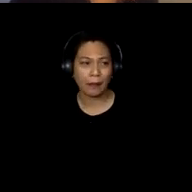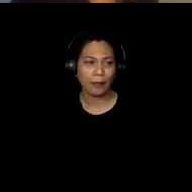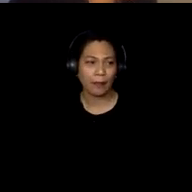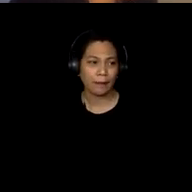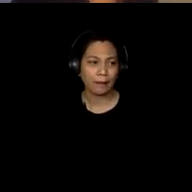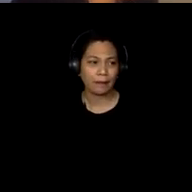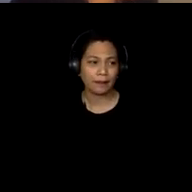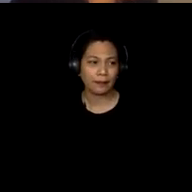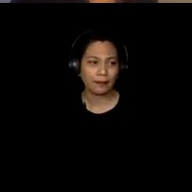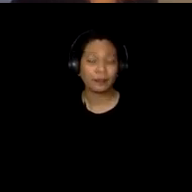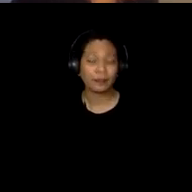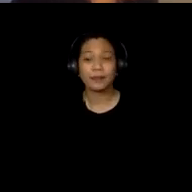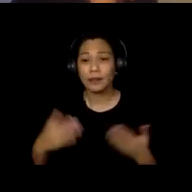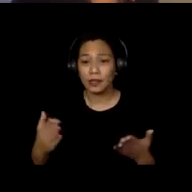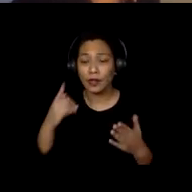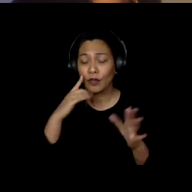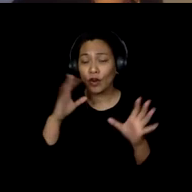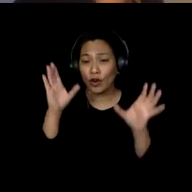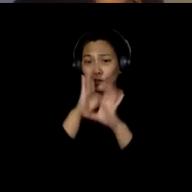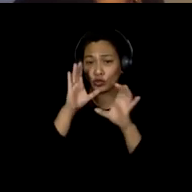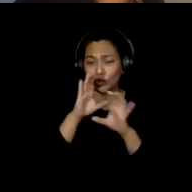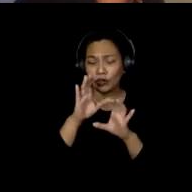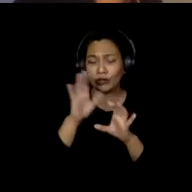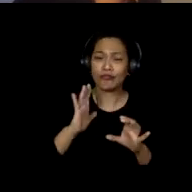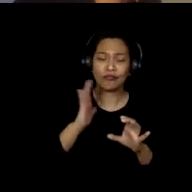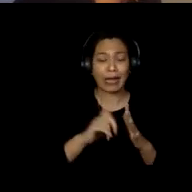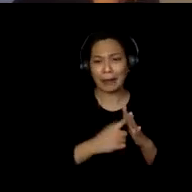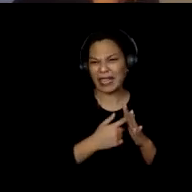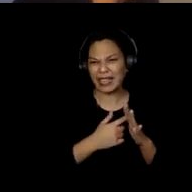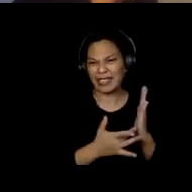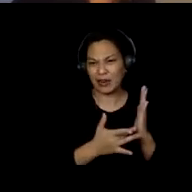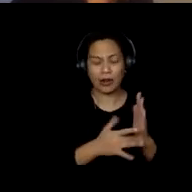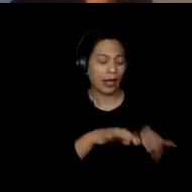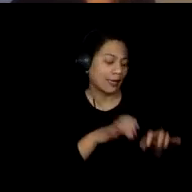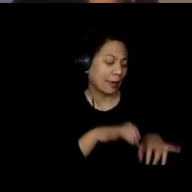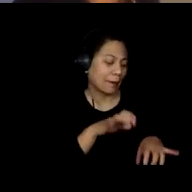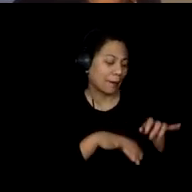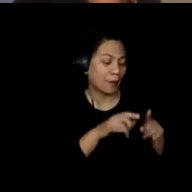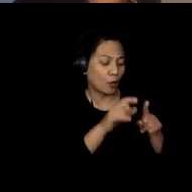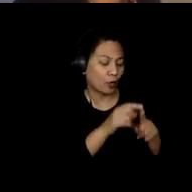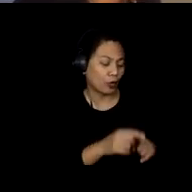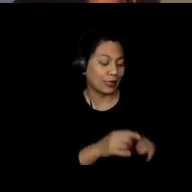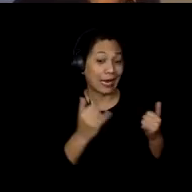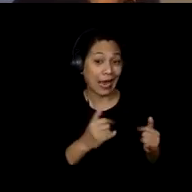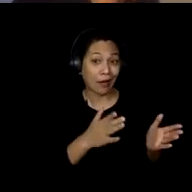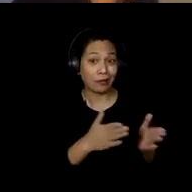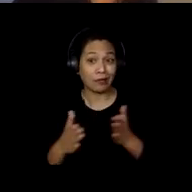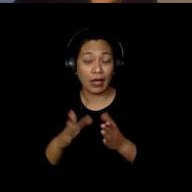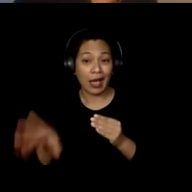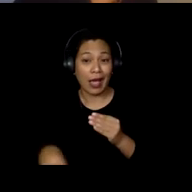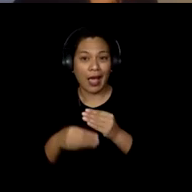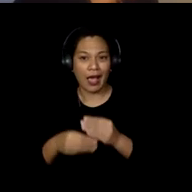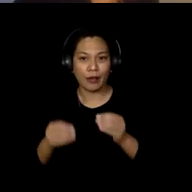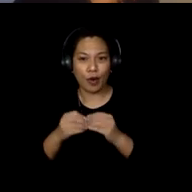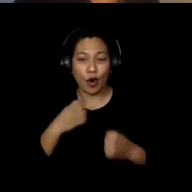a way, with search at the beginning, we tapped and typed, and now we're going to interact. We're going to understand emotion. There's so